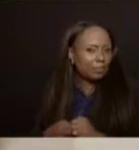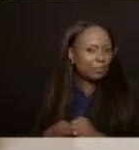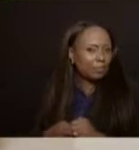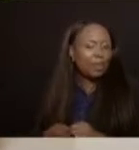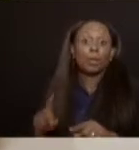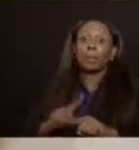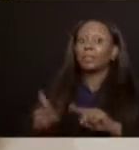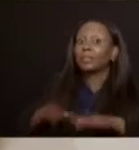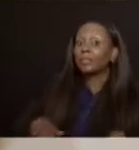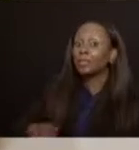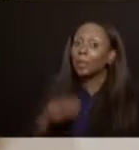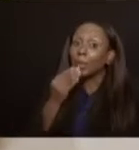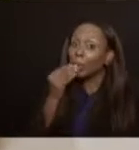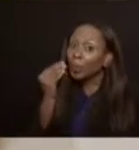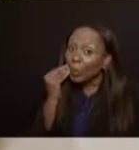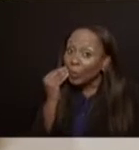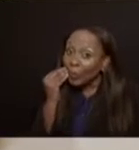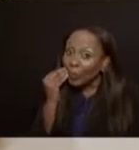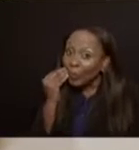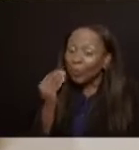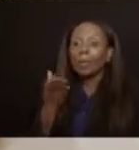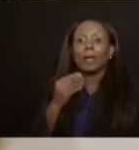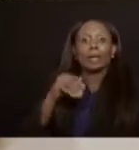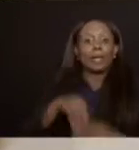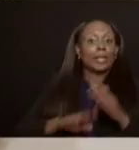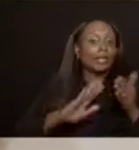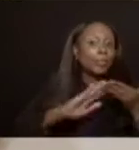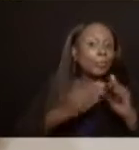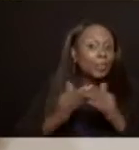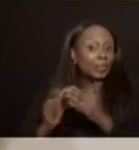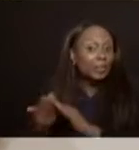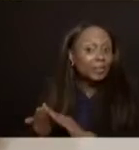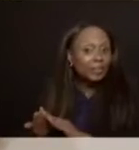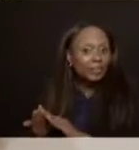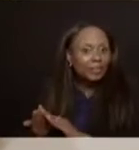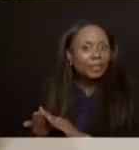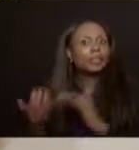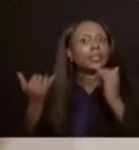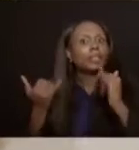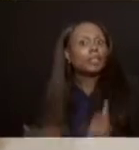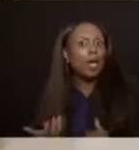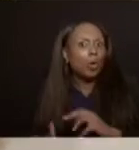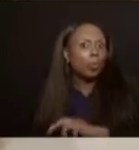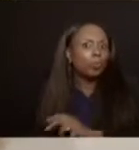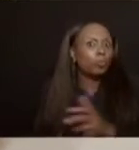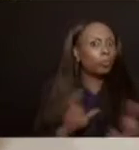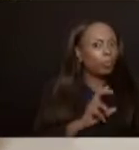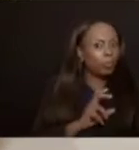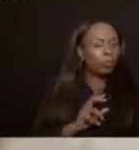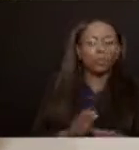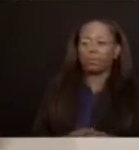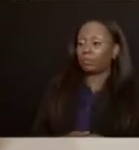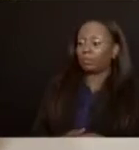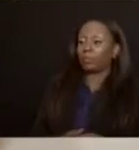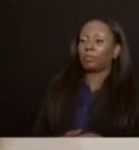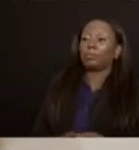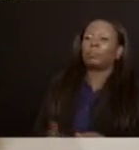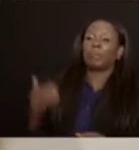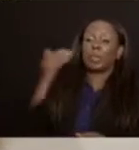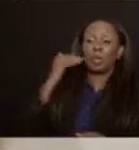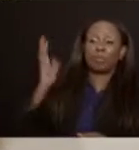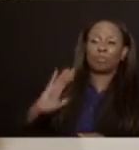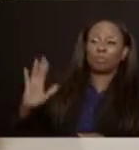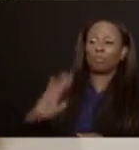children are at home and in their communities and so on, and this is an issue. Obviously, we didn't have Delta several months